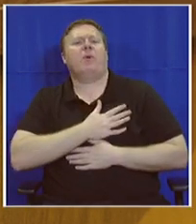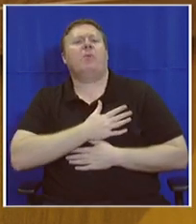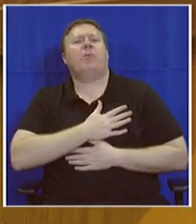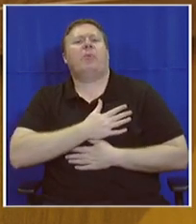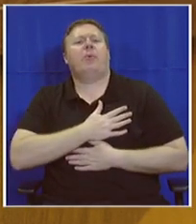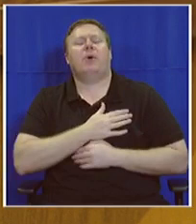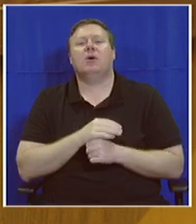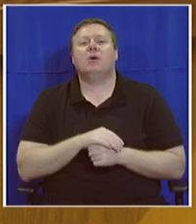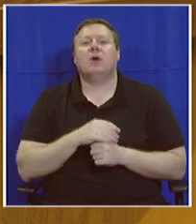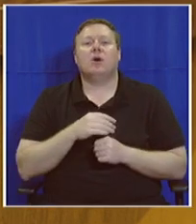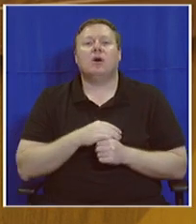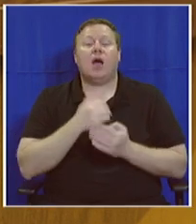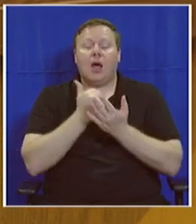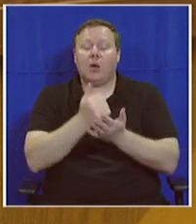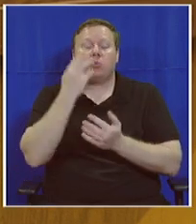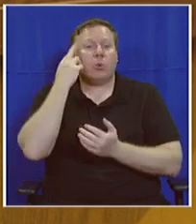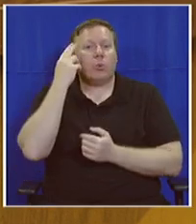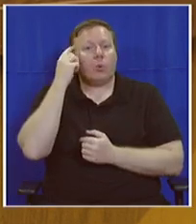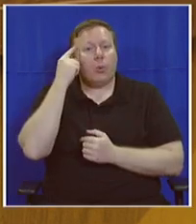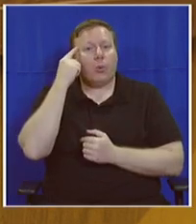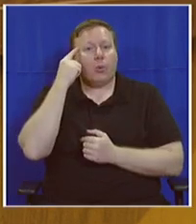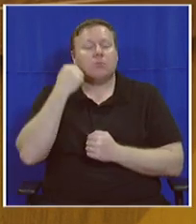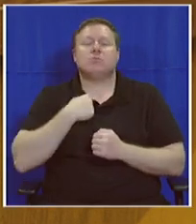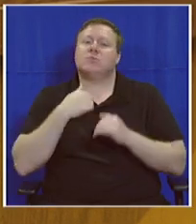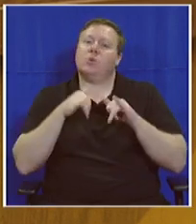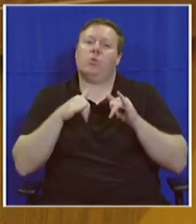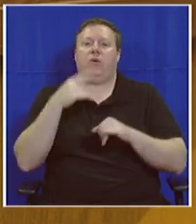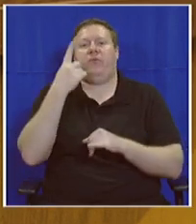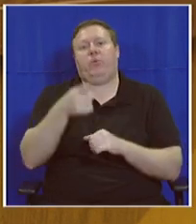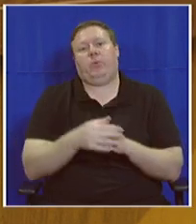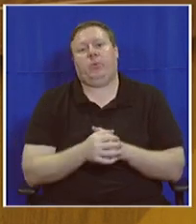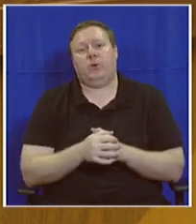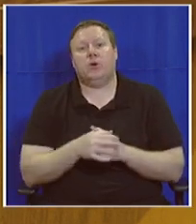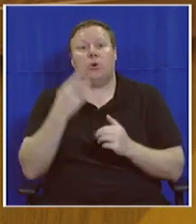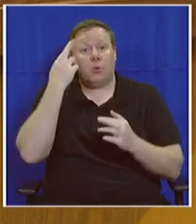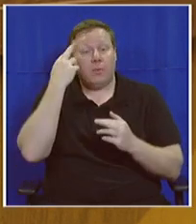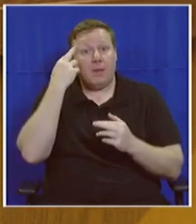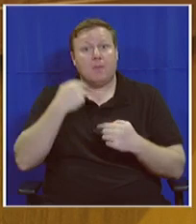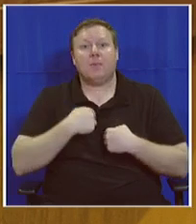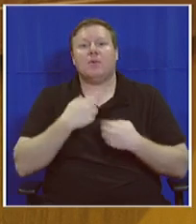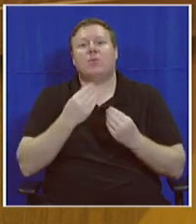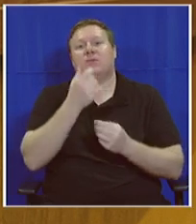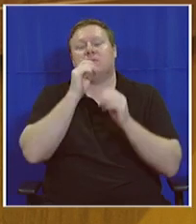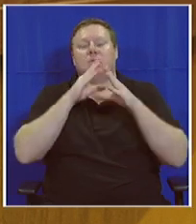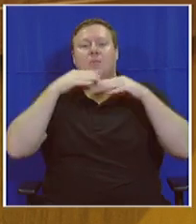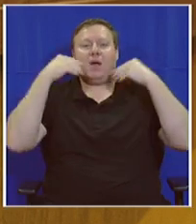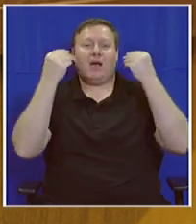know I will be waiting for you. Remember me with a smile. May your soul